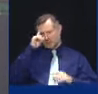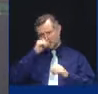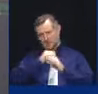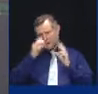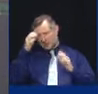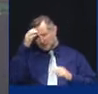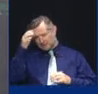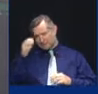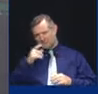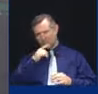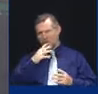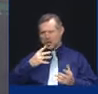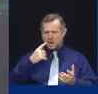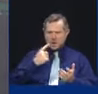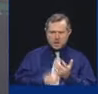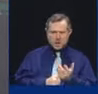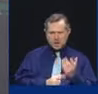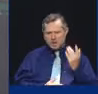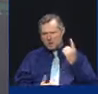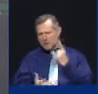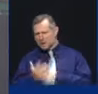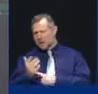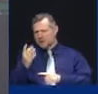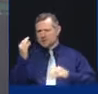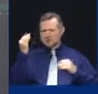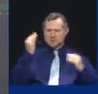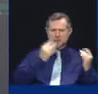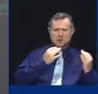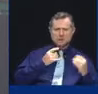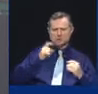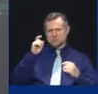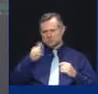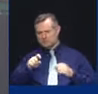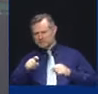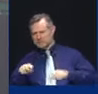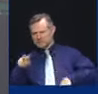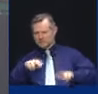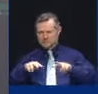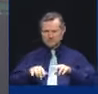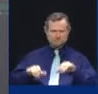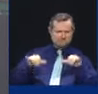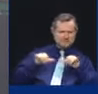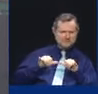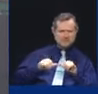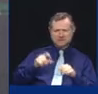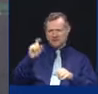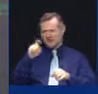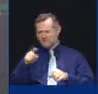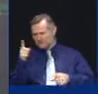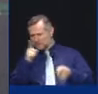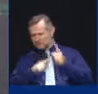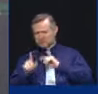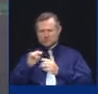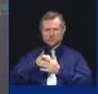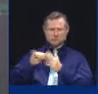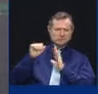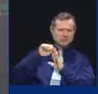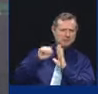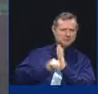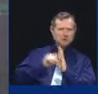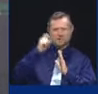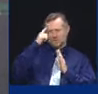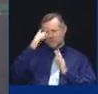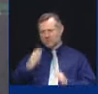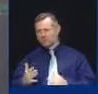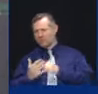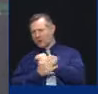questions come to mind. You know, it has to be sited, and then you have to work with the state, and you have to work with the county, and you have to work with the